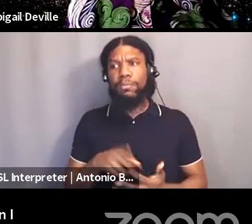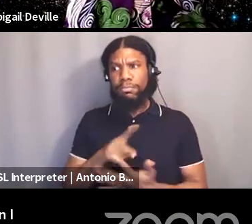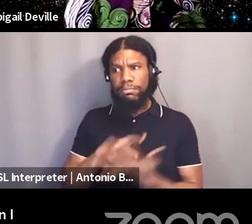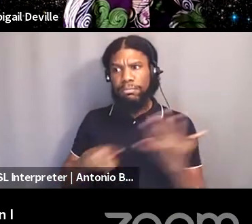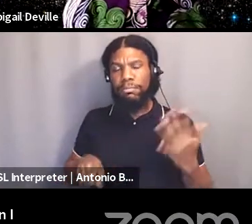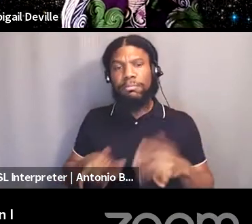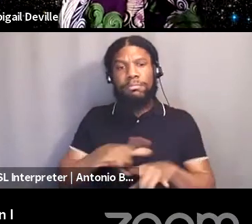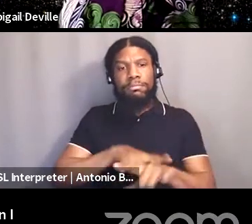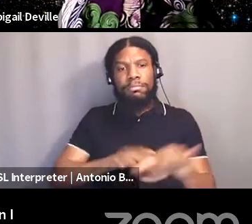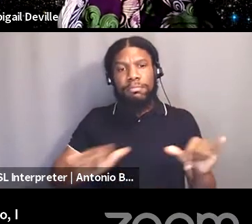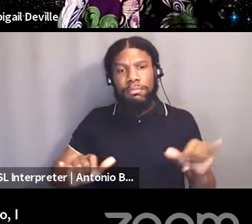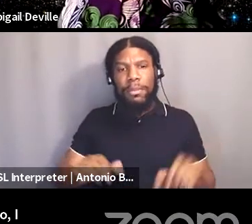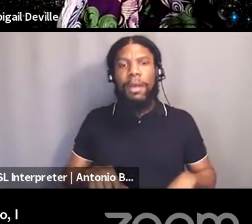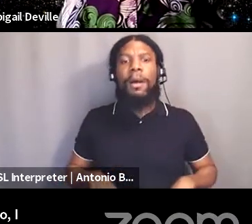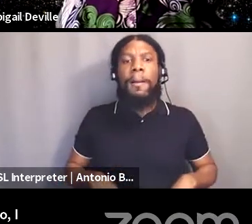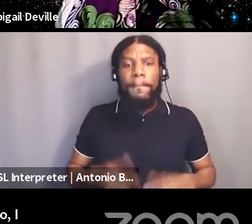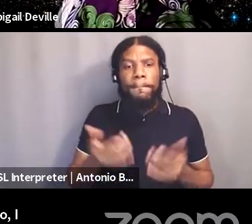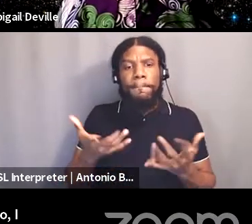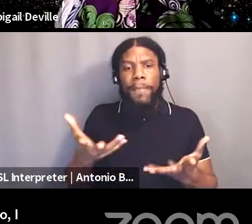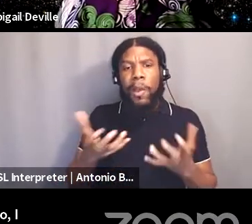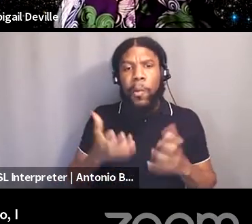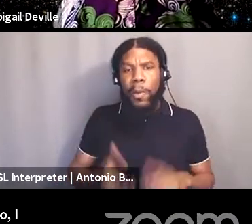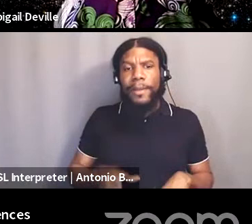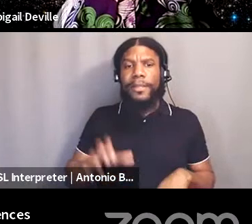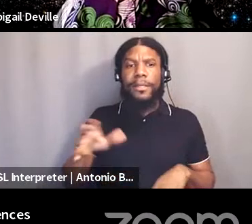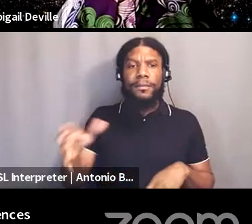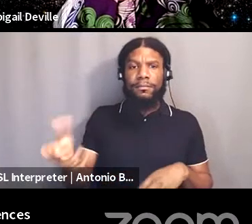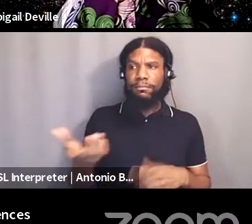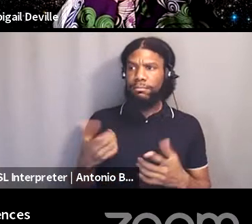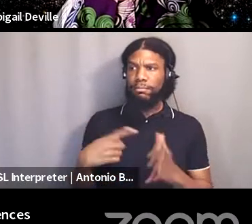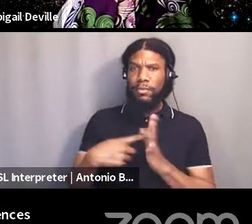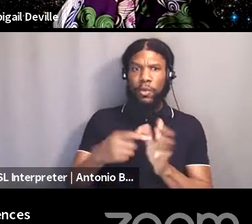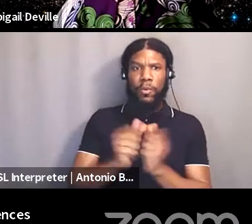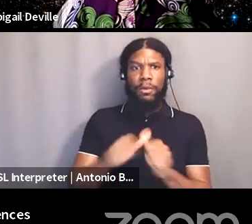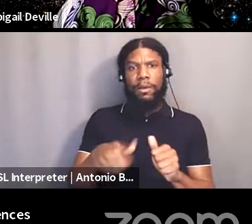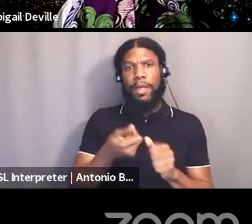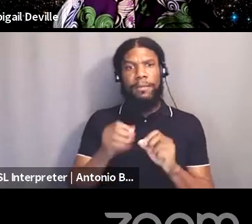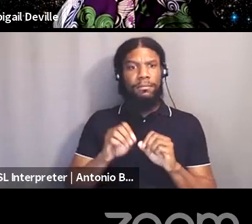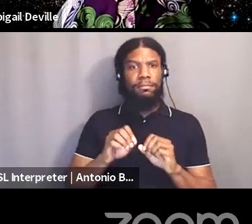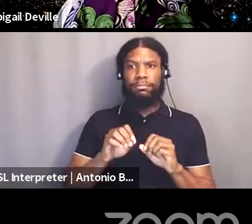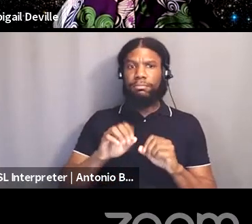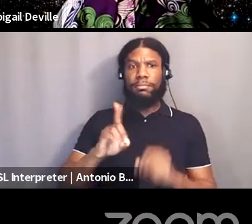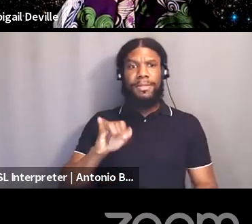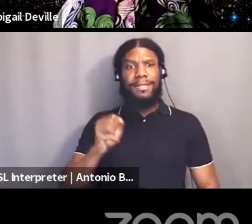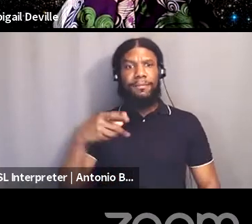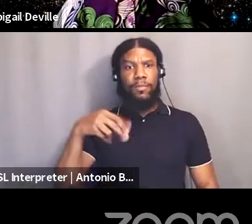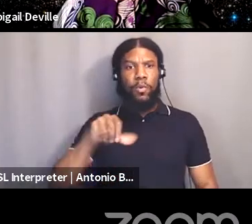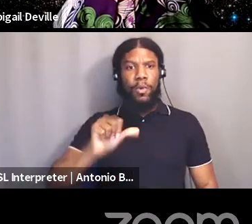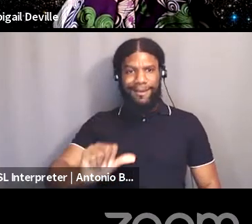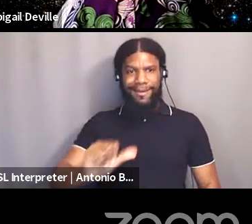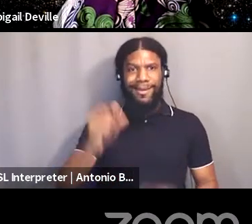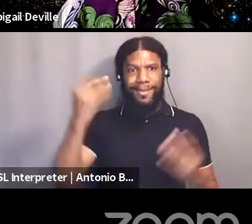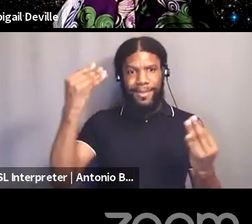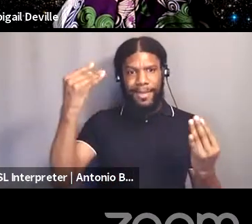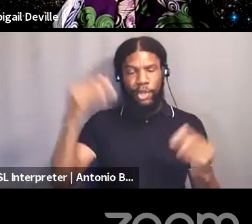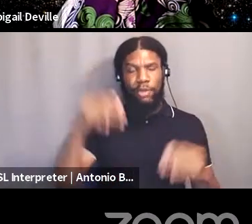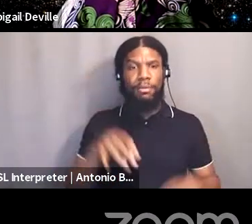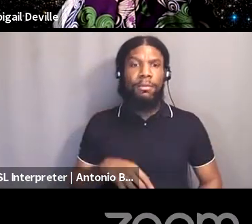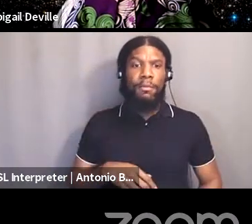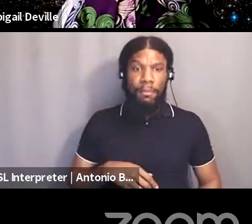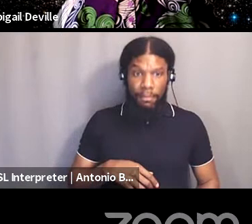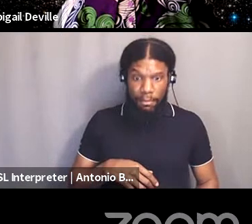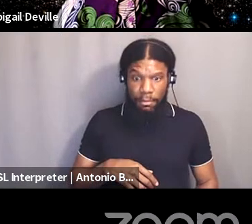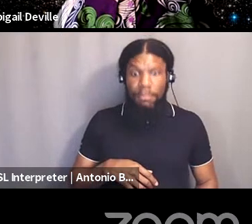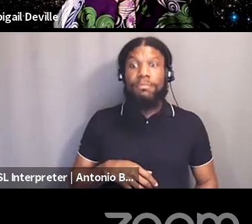mixing with other diasporic thinkers, such as Edward Glisson, who is cast in the role of